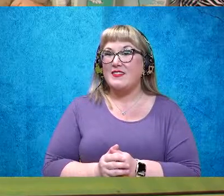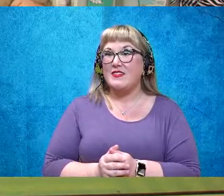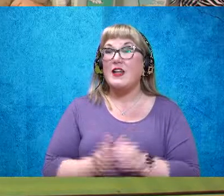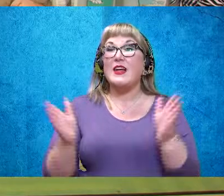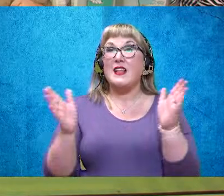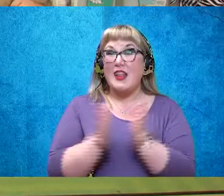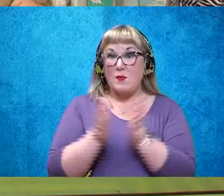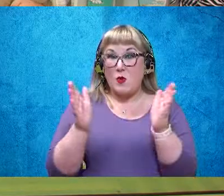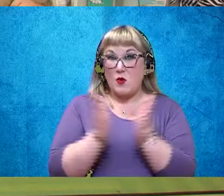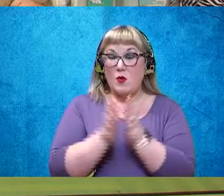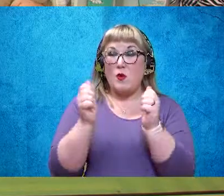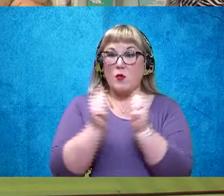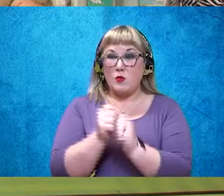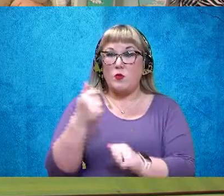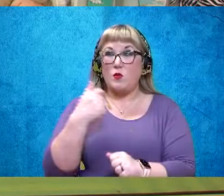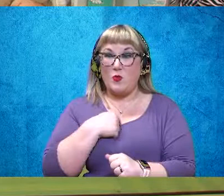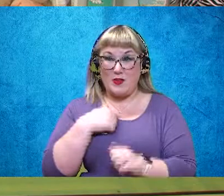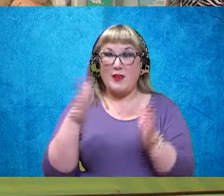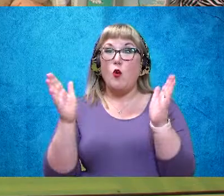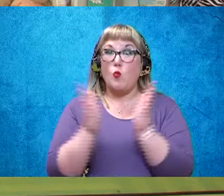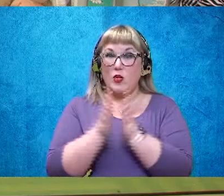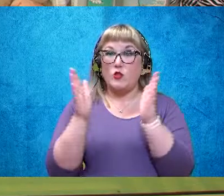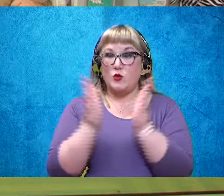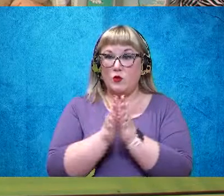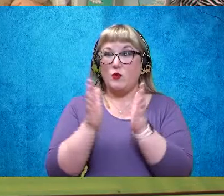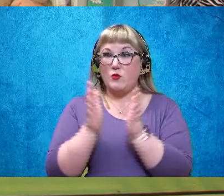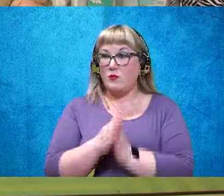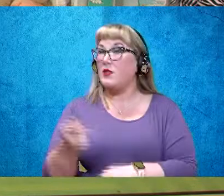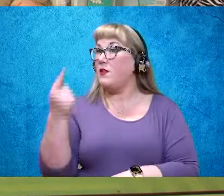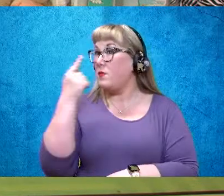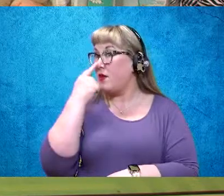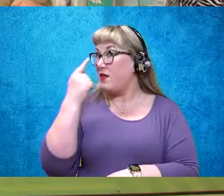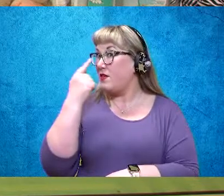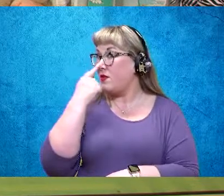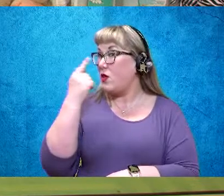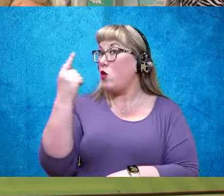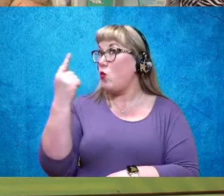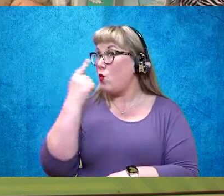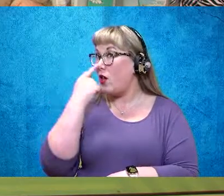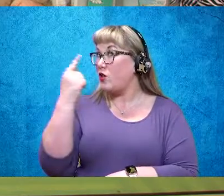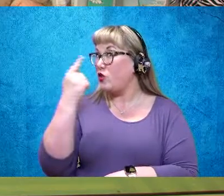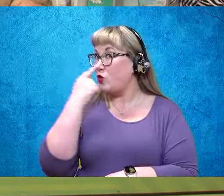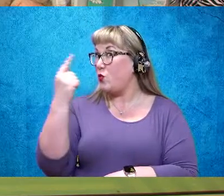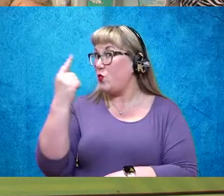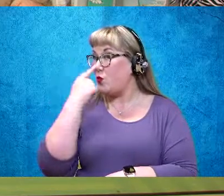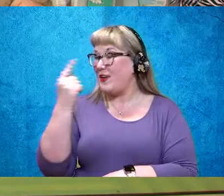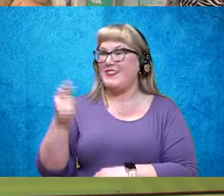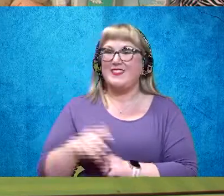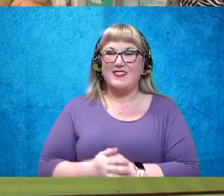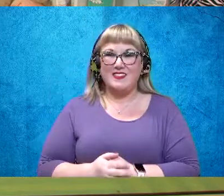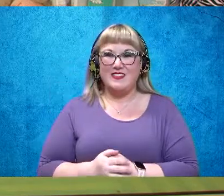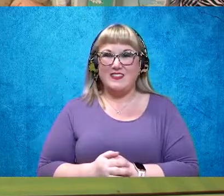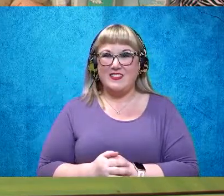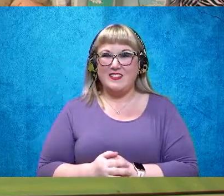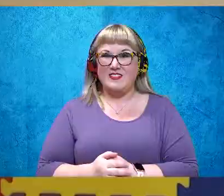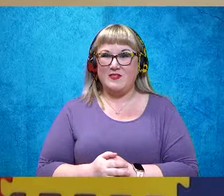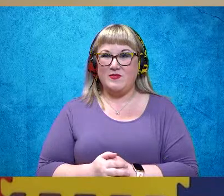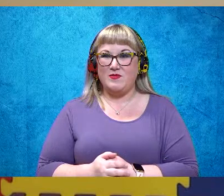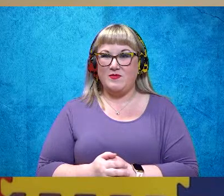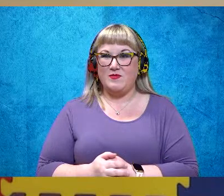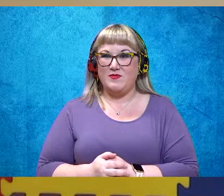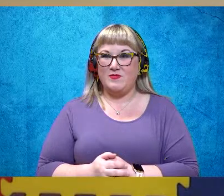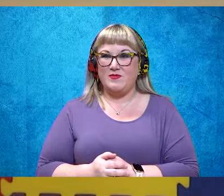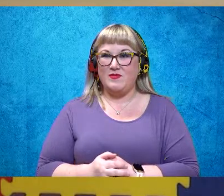with me with a 1, 2, 3. Touch your nose with me with the 1, 2, 3. Reach your hands